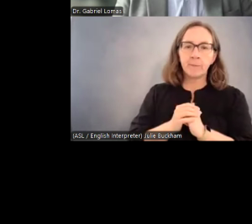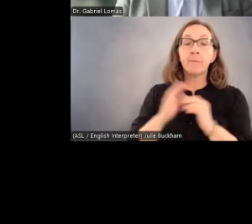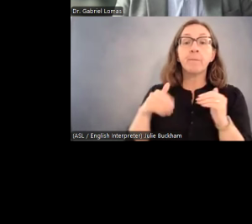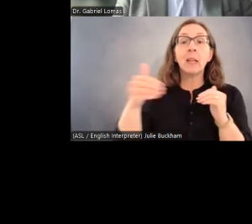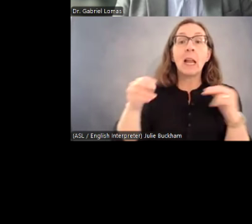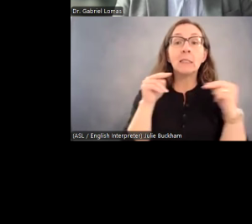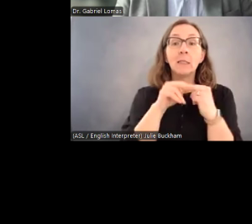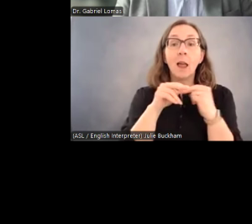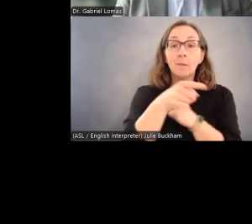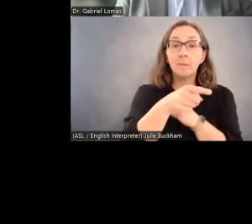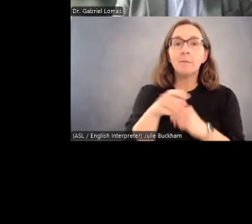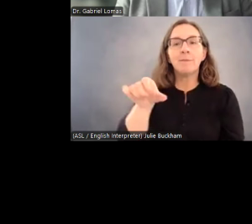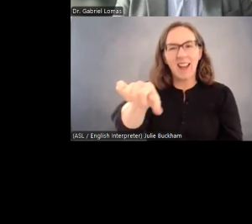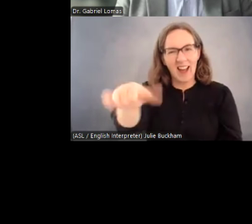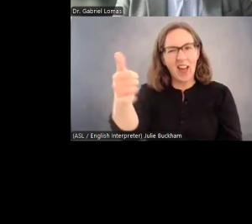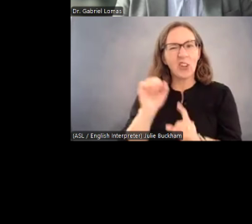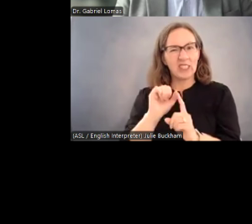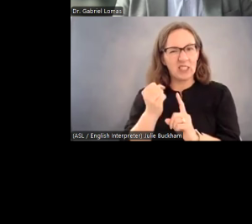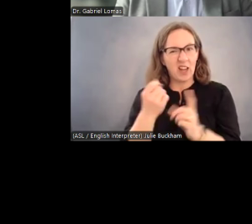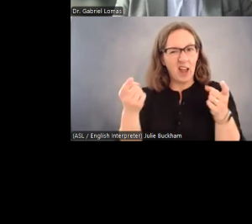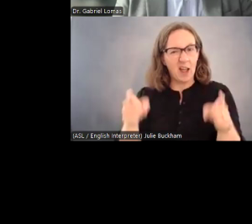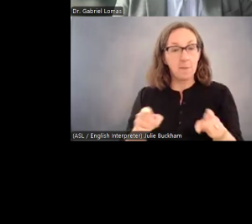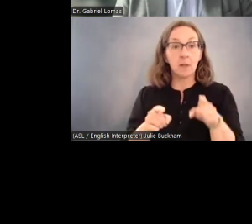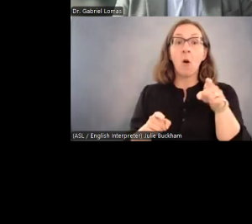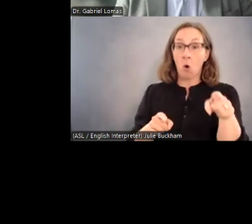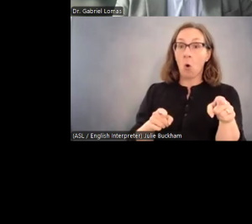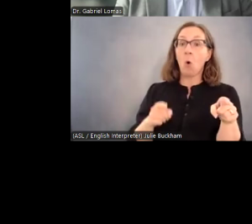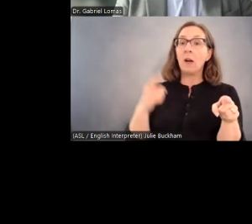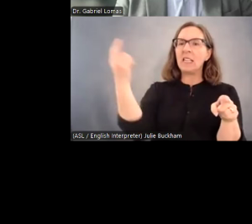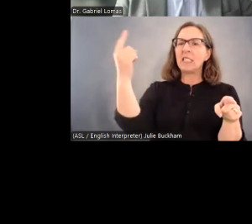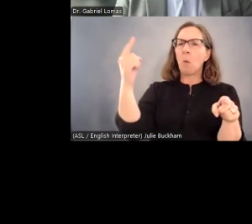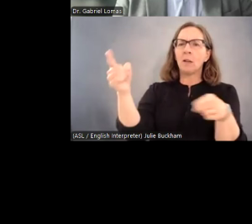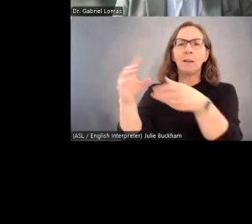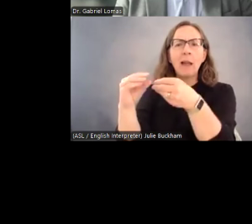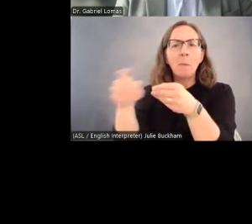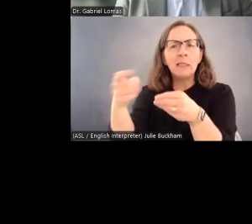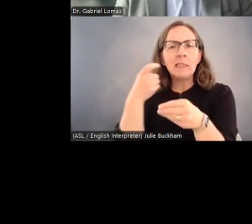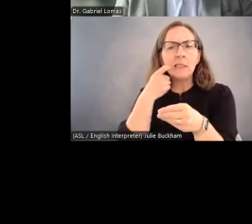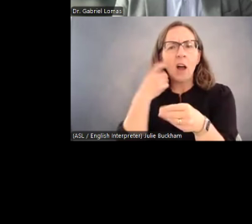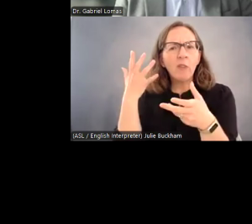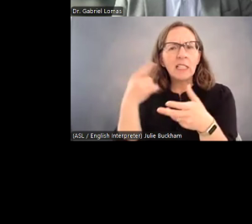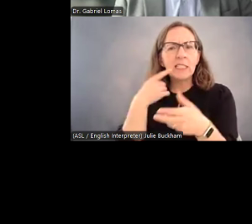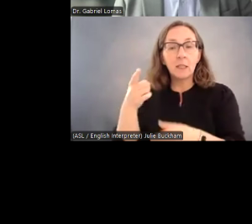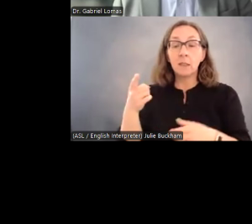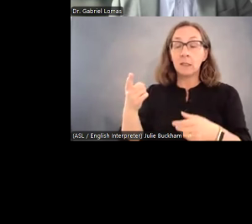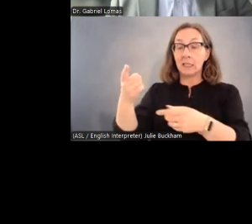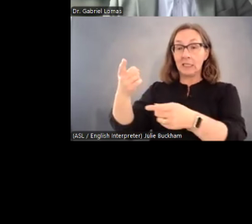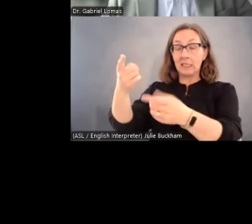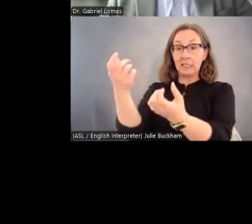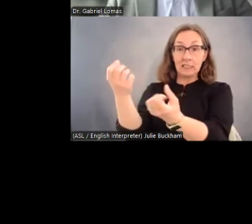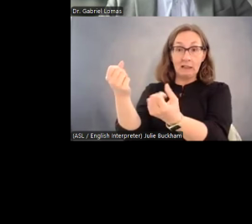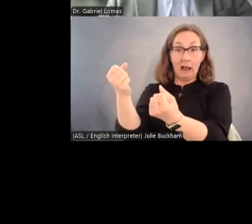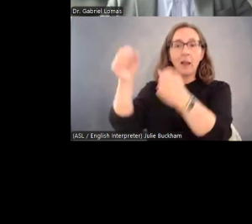Another situation, and this is the one where someone in their comments talked about sometimes how sign language can